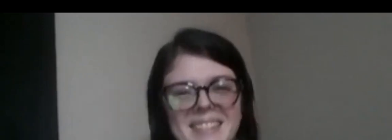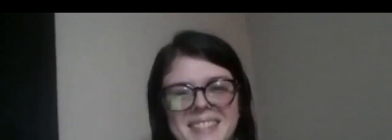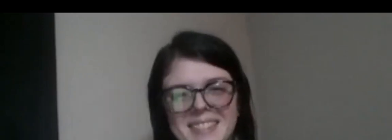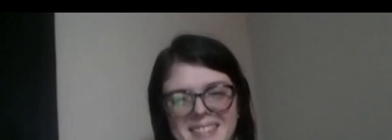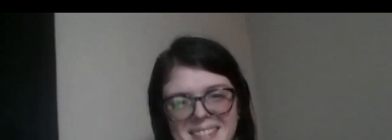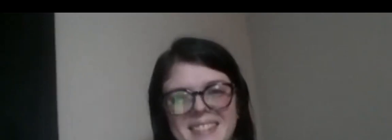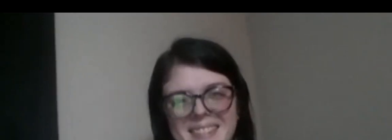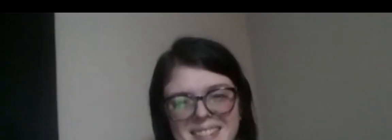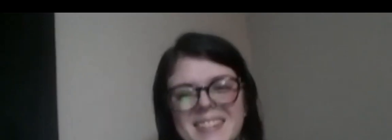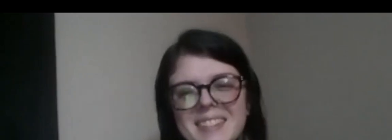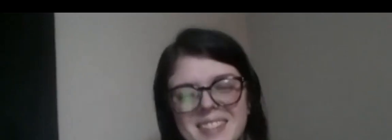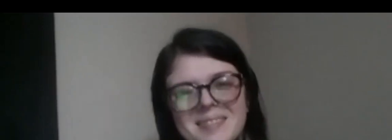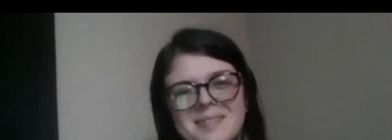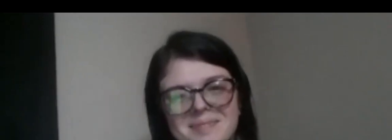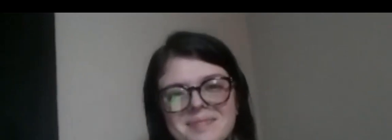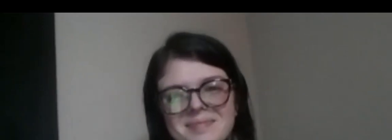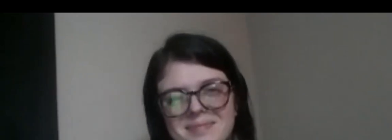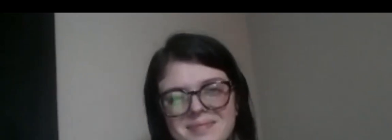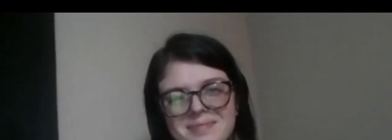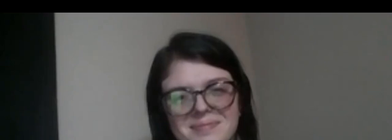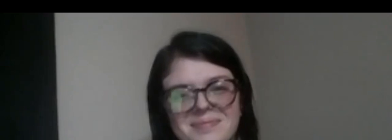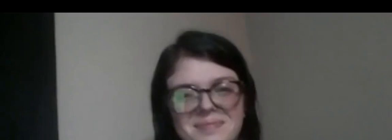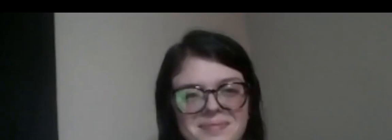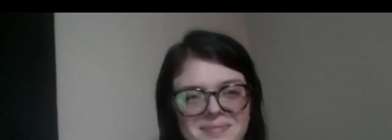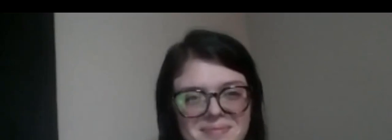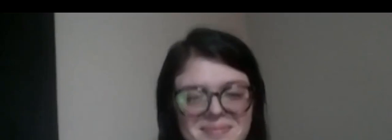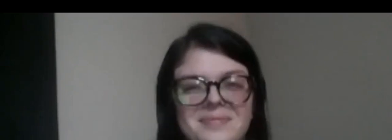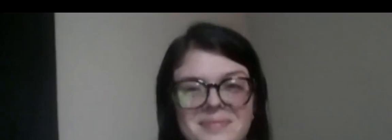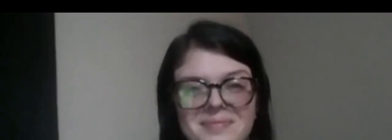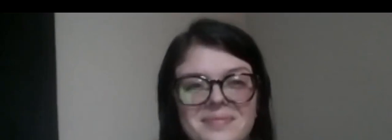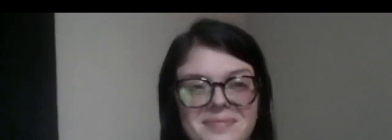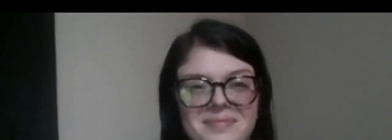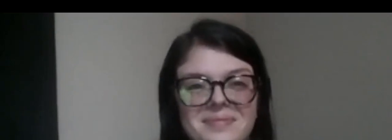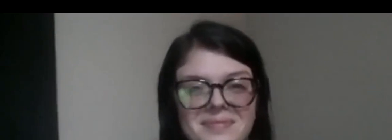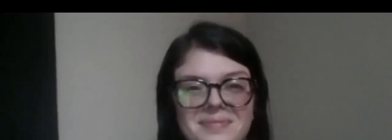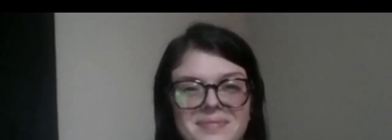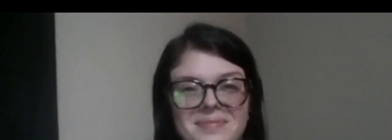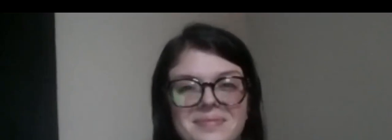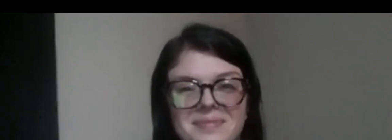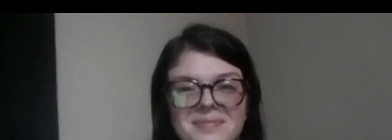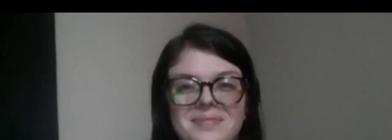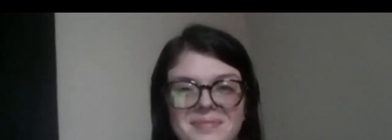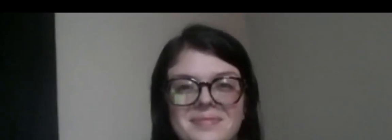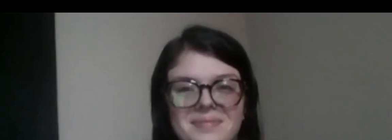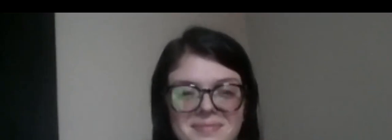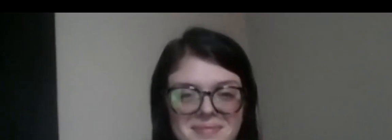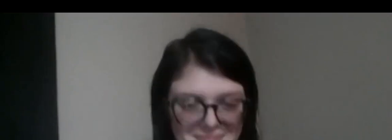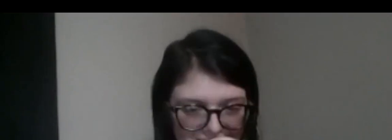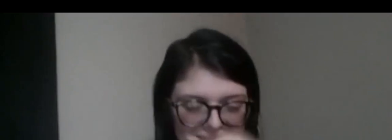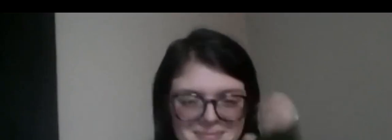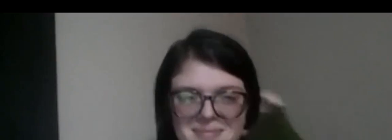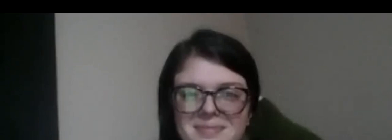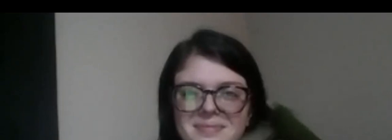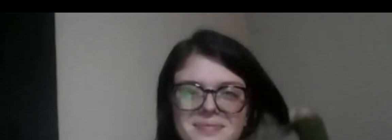or segue into why or how I got into fashion, which is actually kind of similar to what we just heard if you